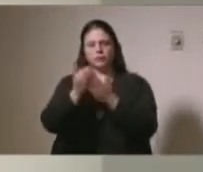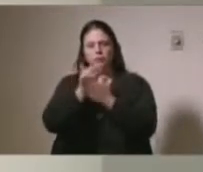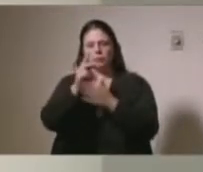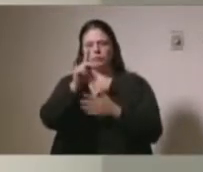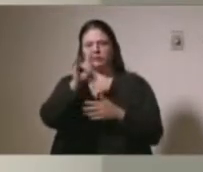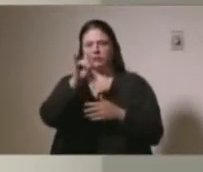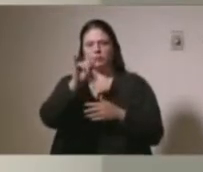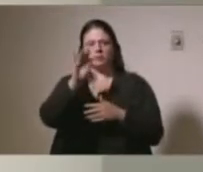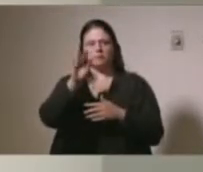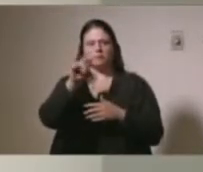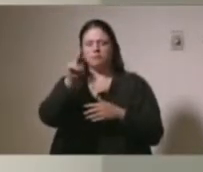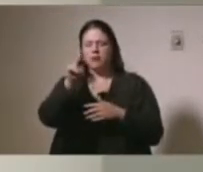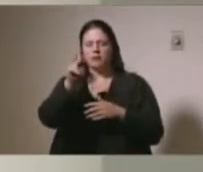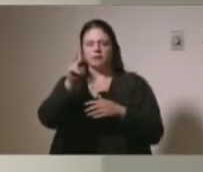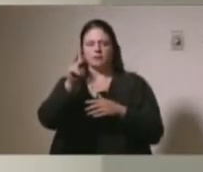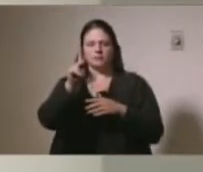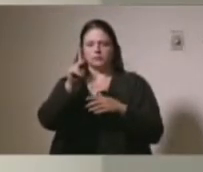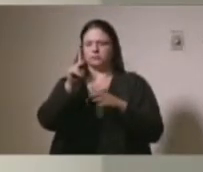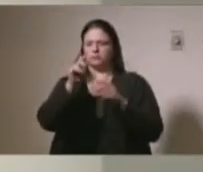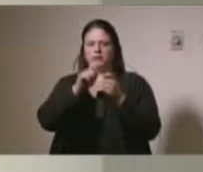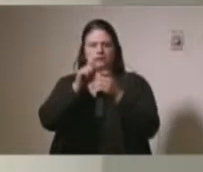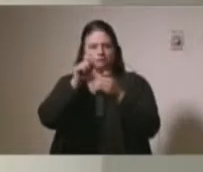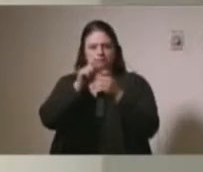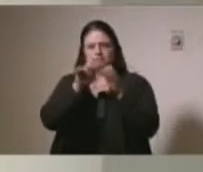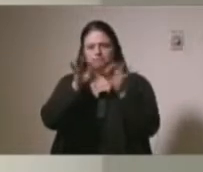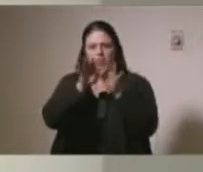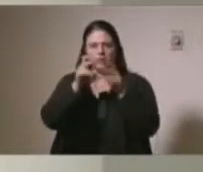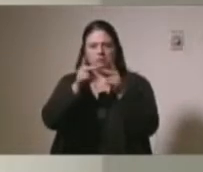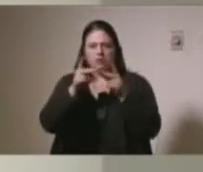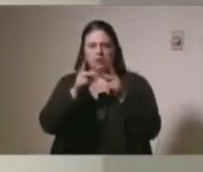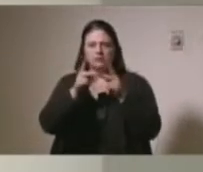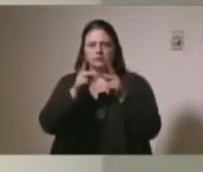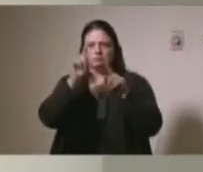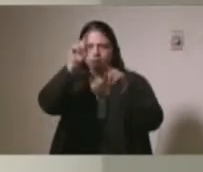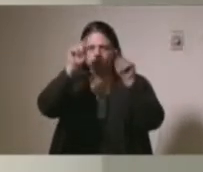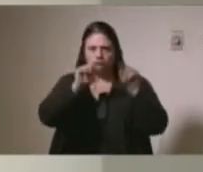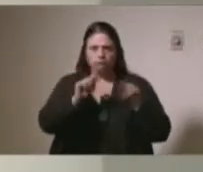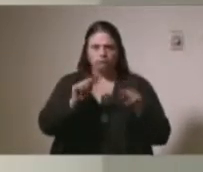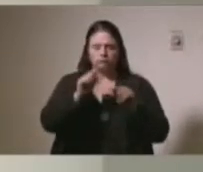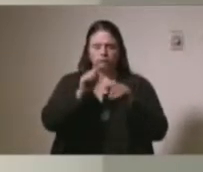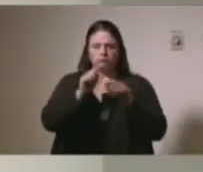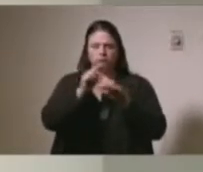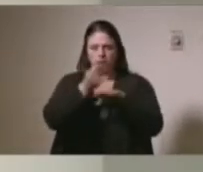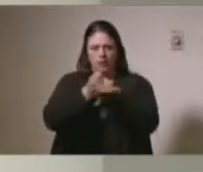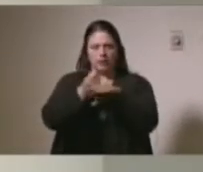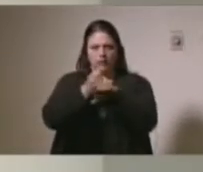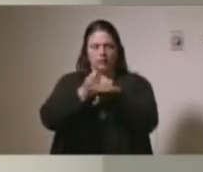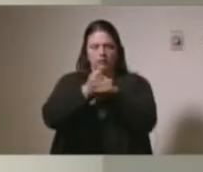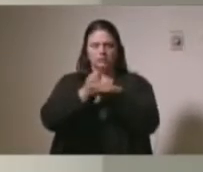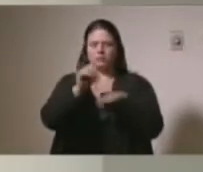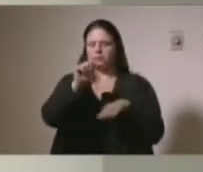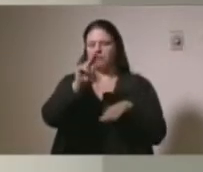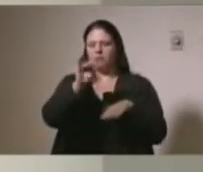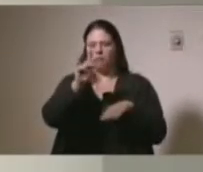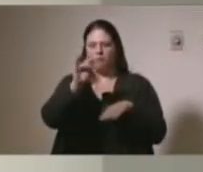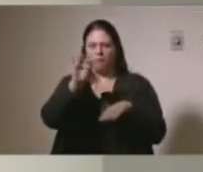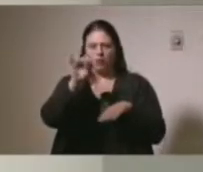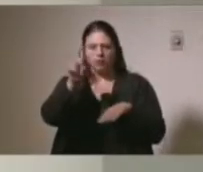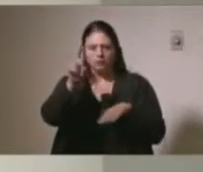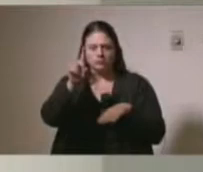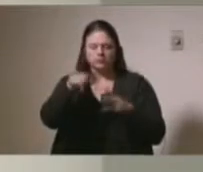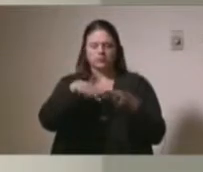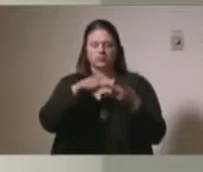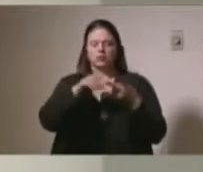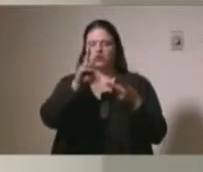in New Zealand. And I would assume that means Auckland and a number of areas around Auckland. It would